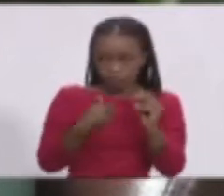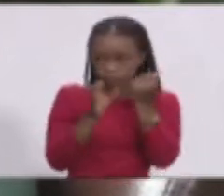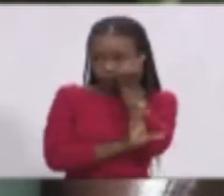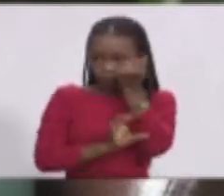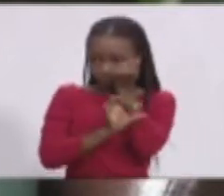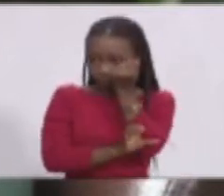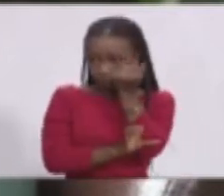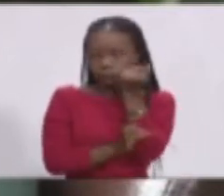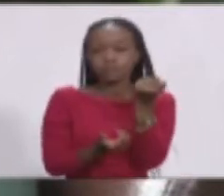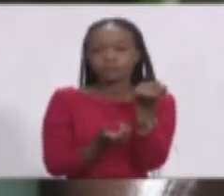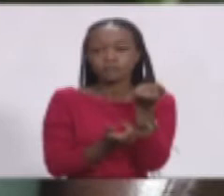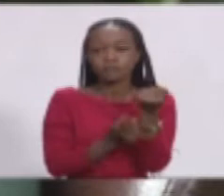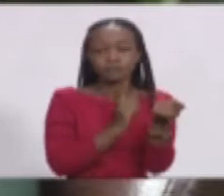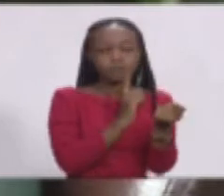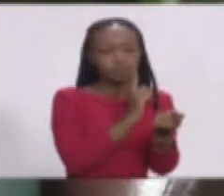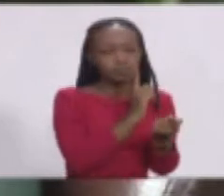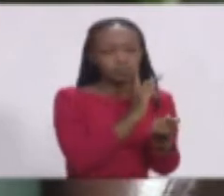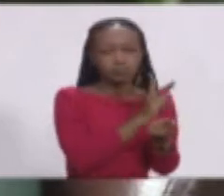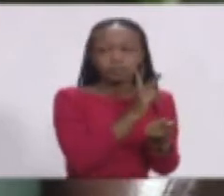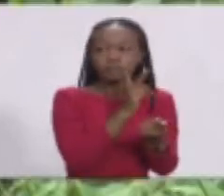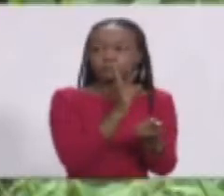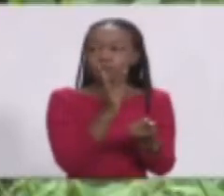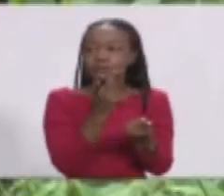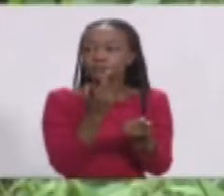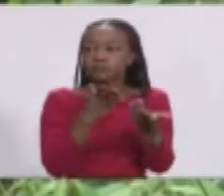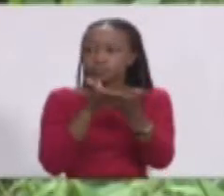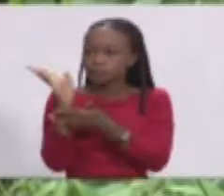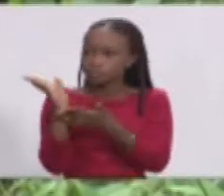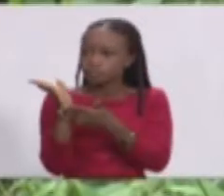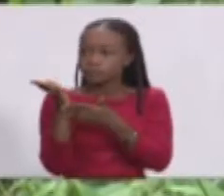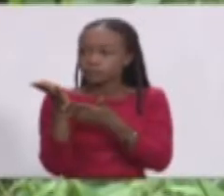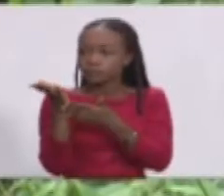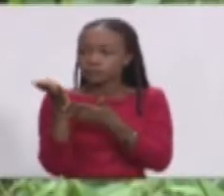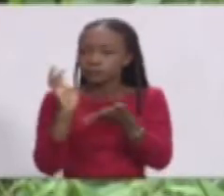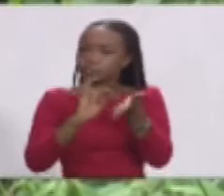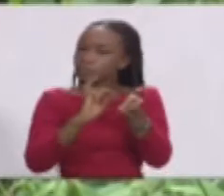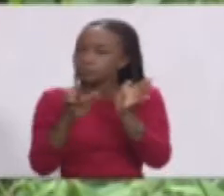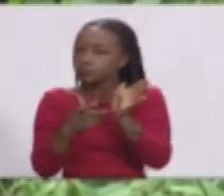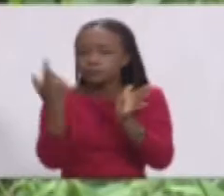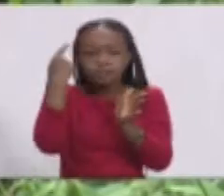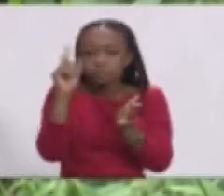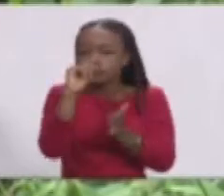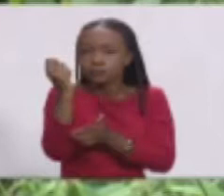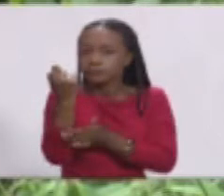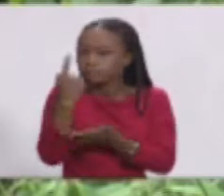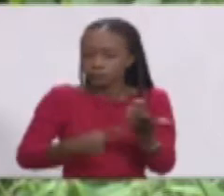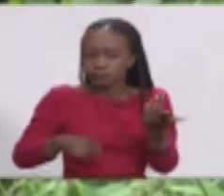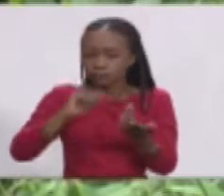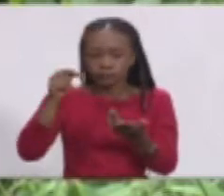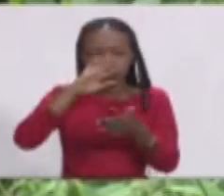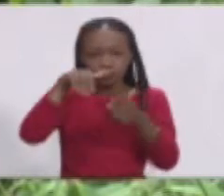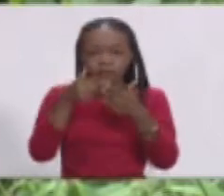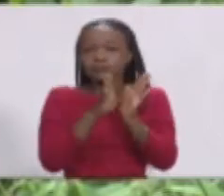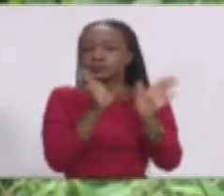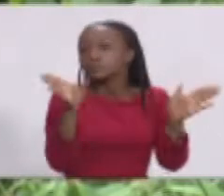the moment. So 31 confirmed, but 29 existing cases. What does this mean for Kenya and us Kenyans in general? Or what